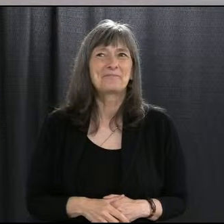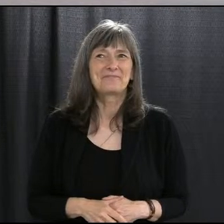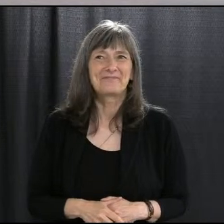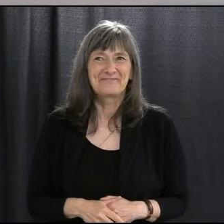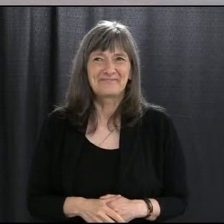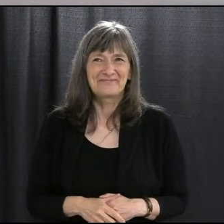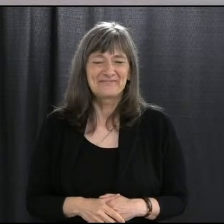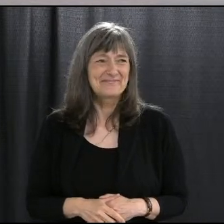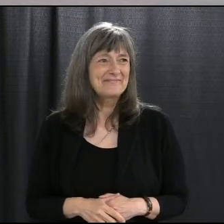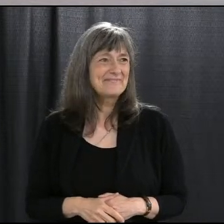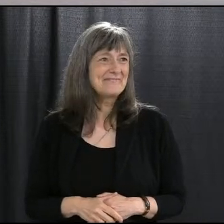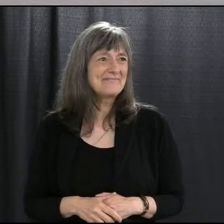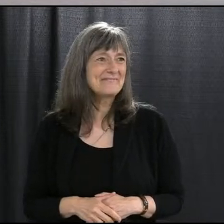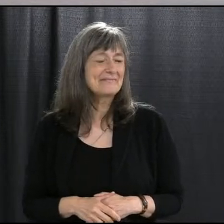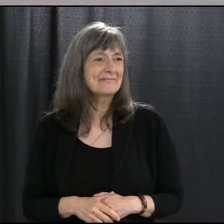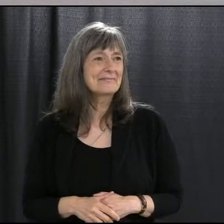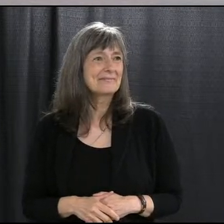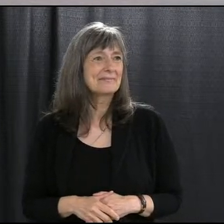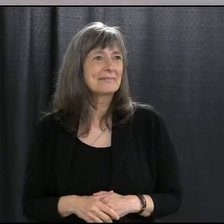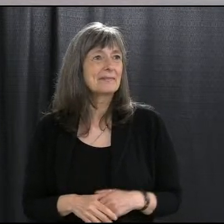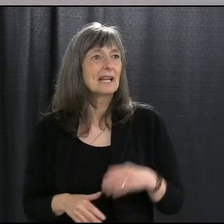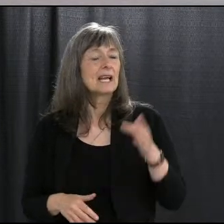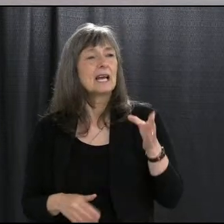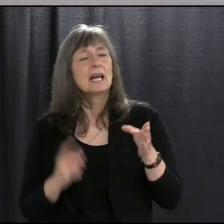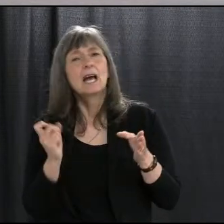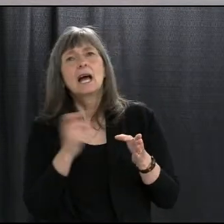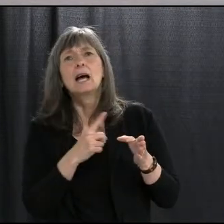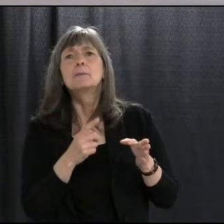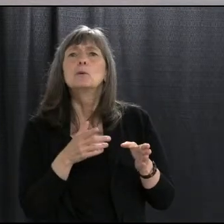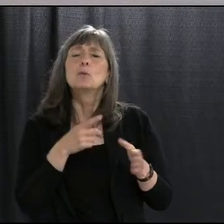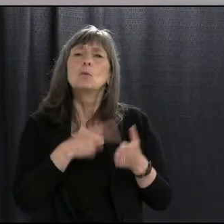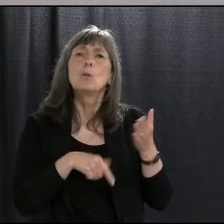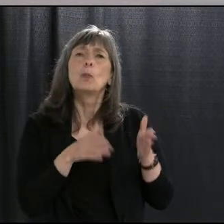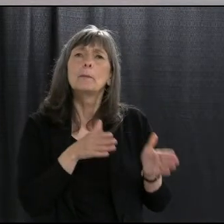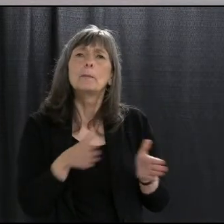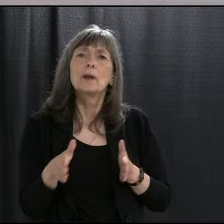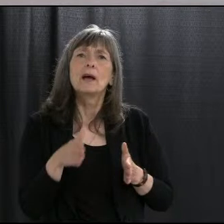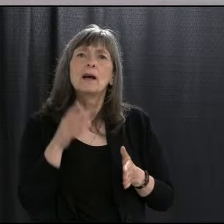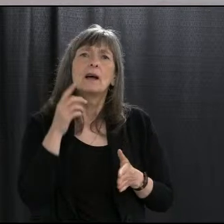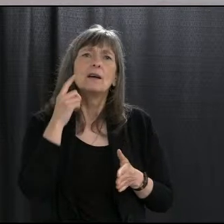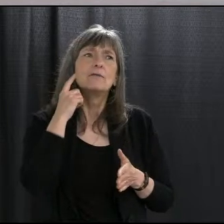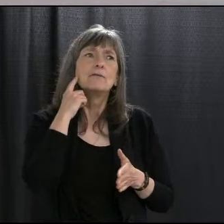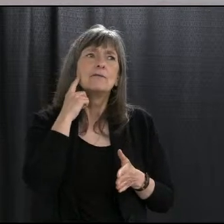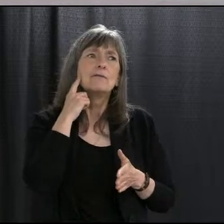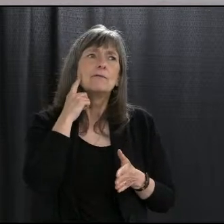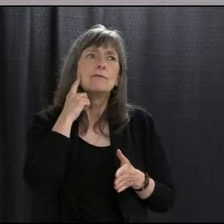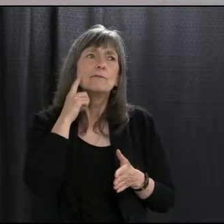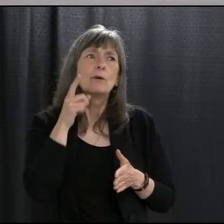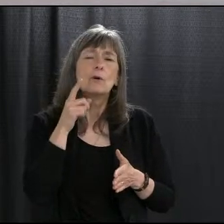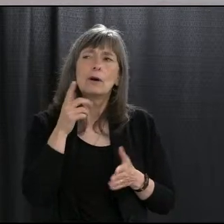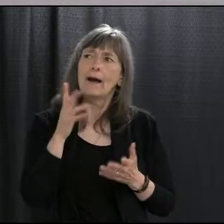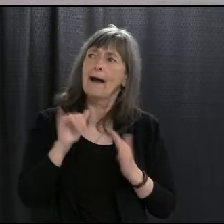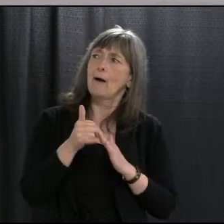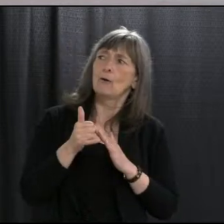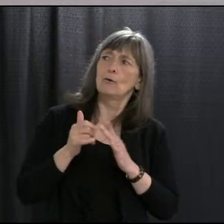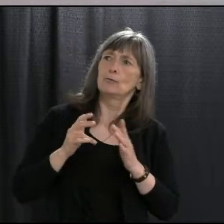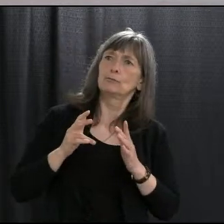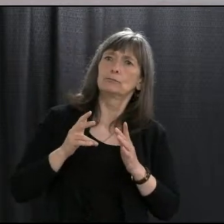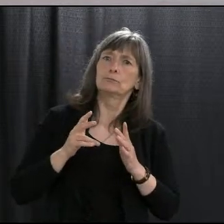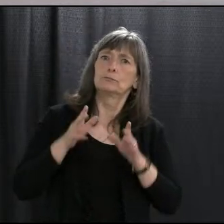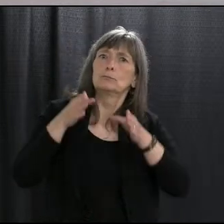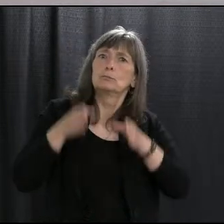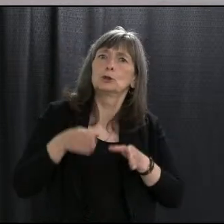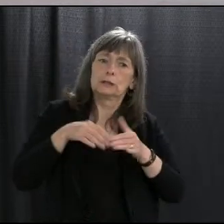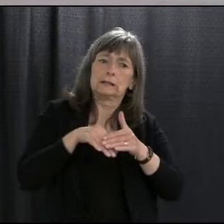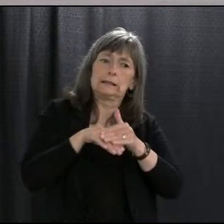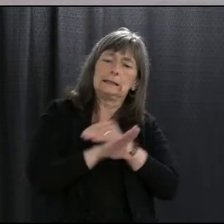Could you talk a bit about the plan for how patients will arrange to make use